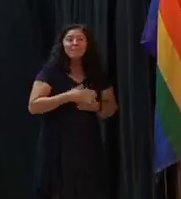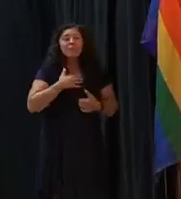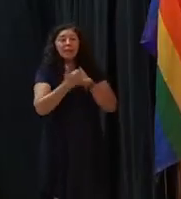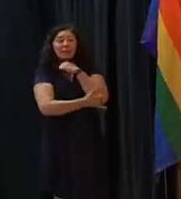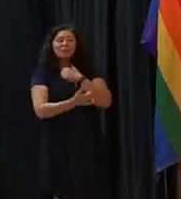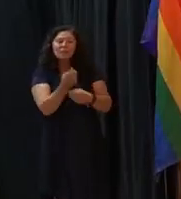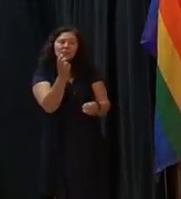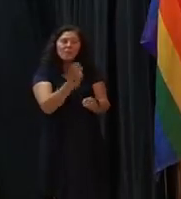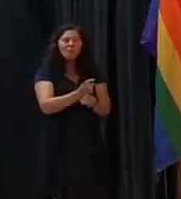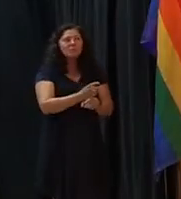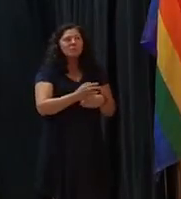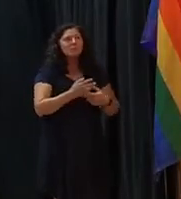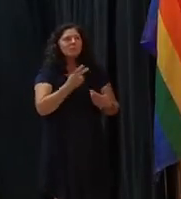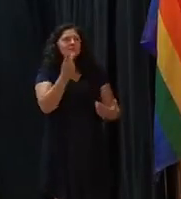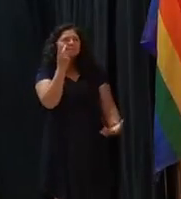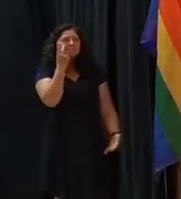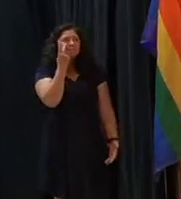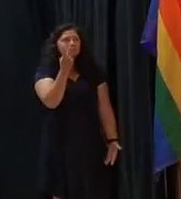see